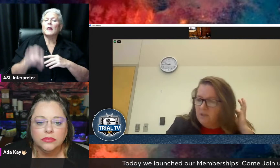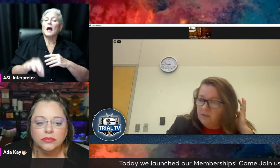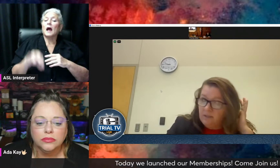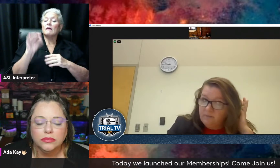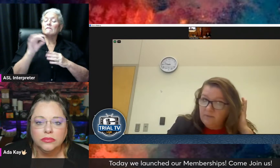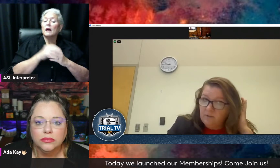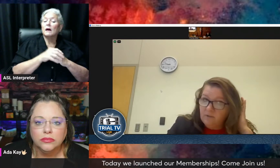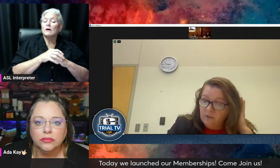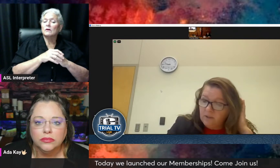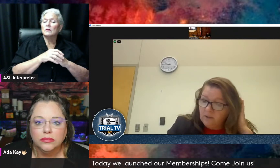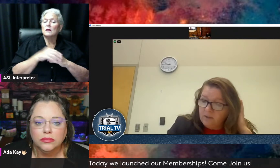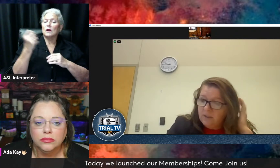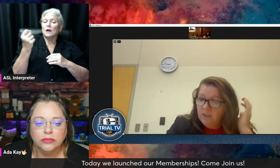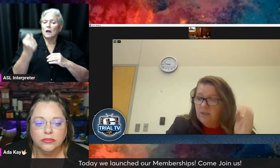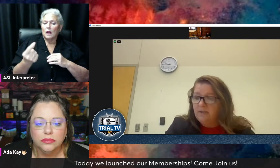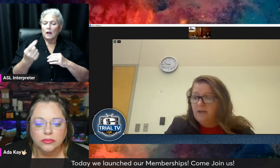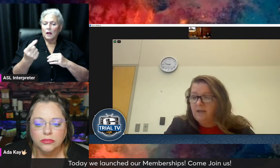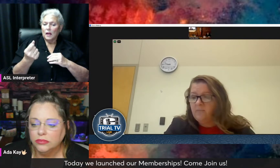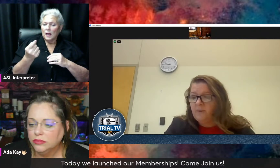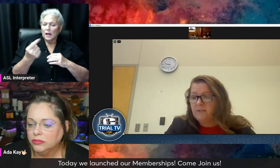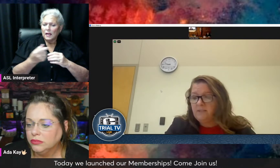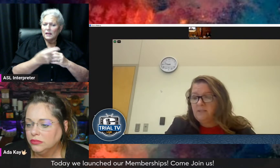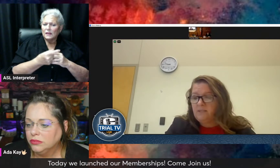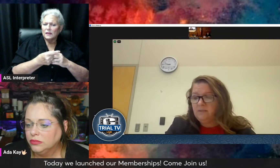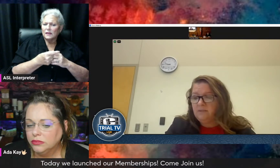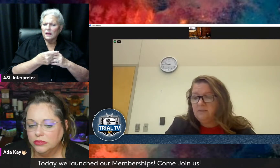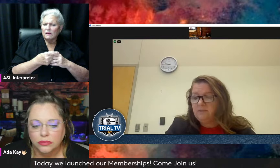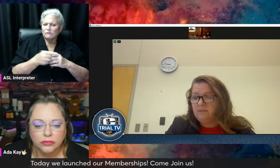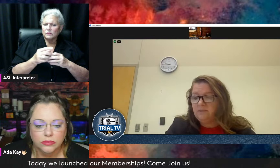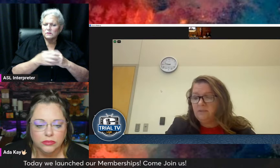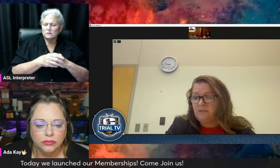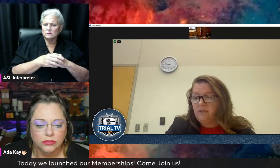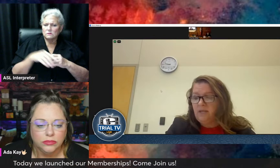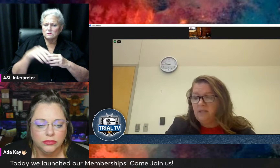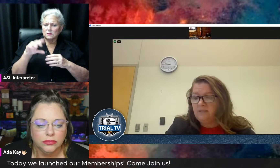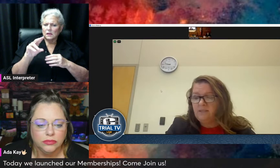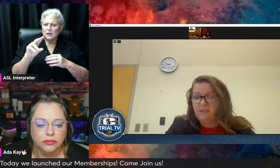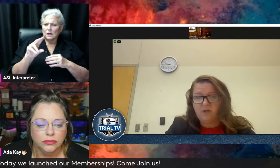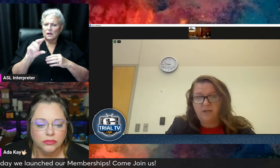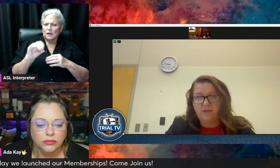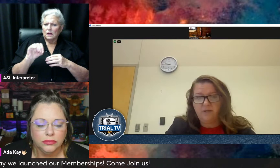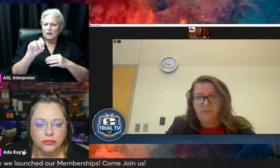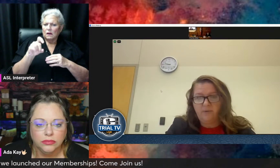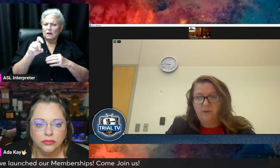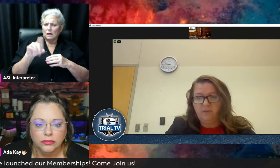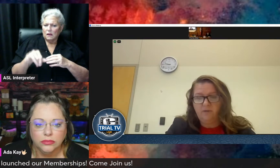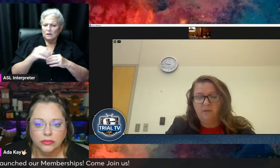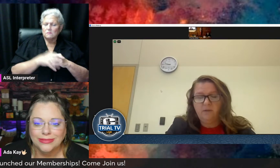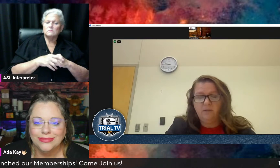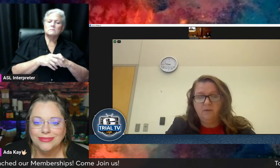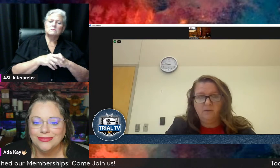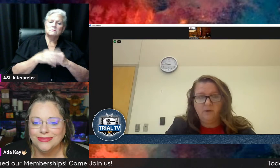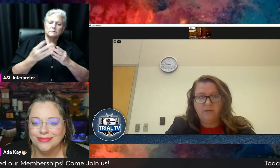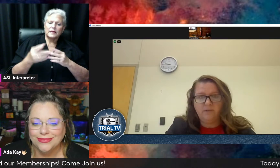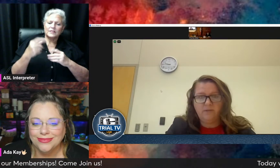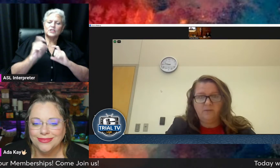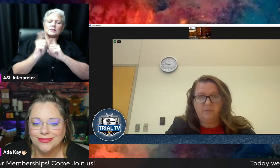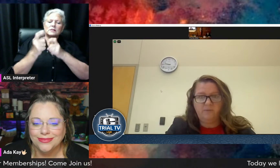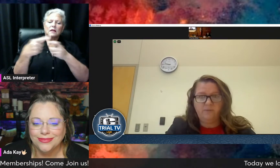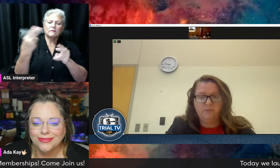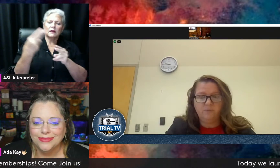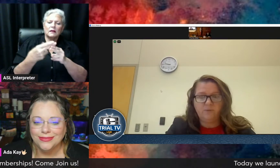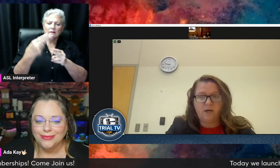of 11 nor 9-carboxy delta 8 tetrahydrocannabinol greater